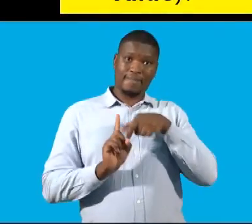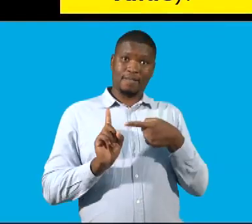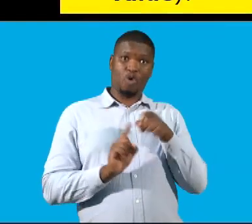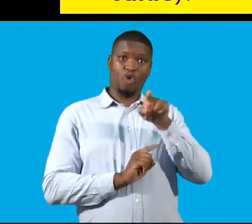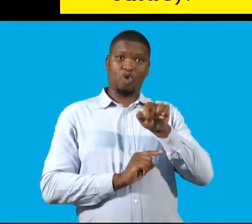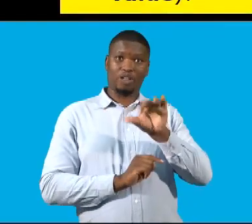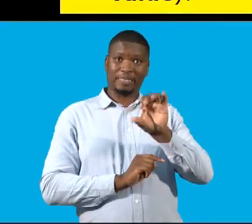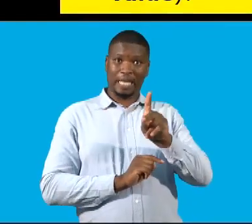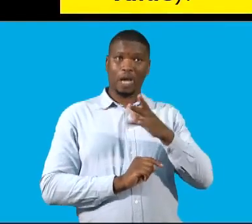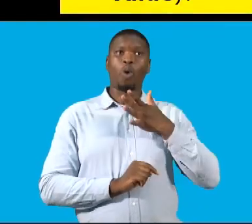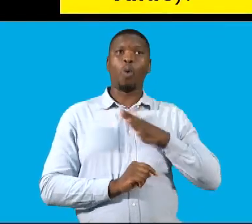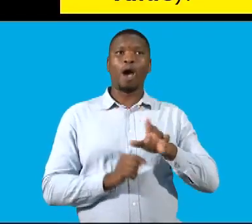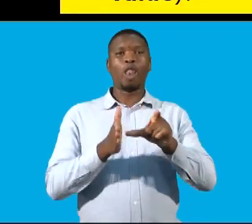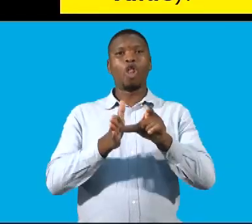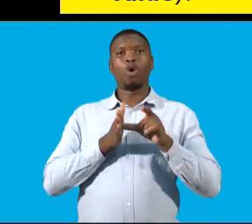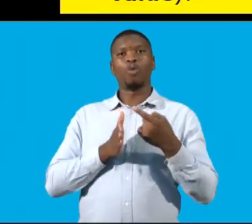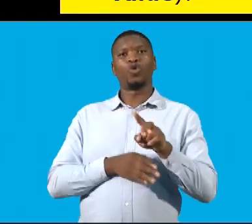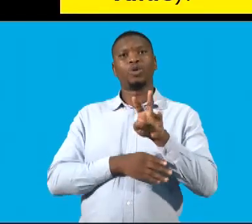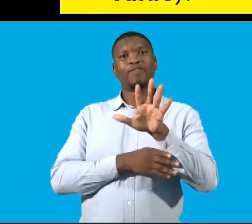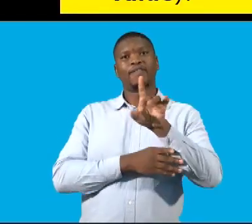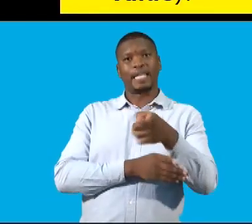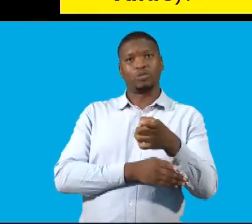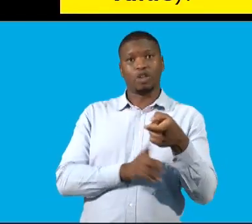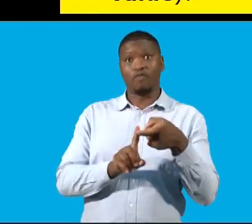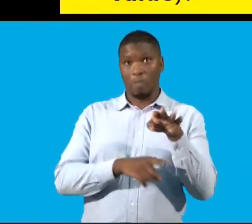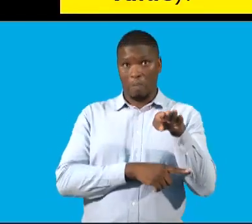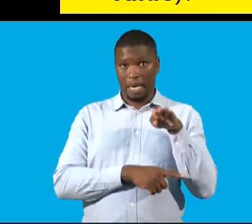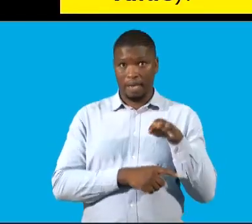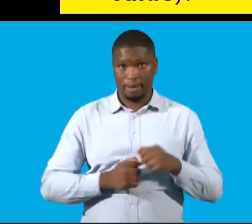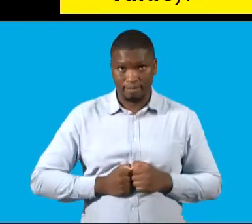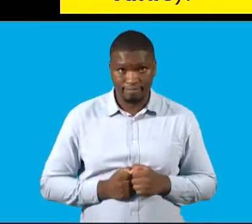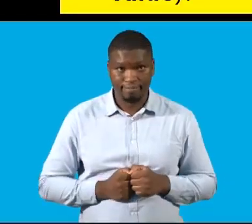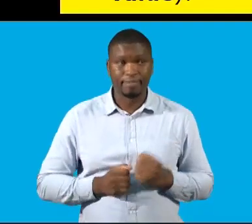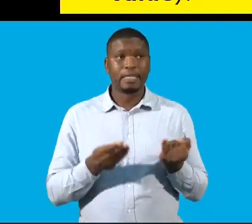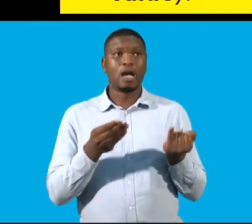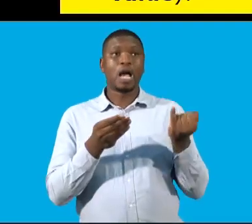needs to take a loan of 25,000 now from the bank.